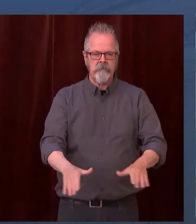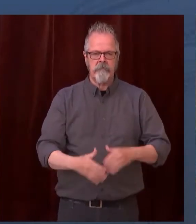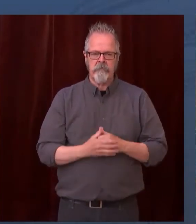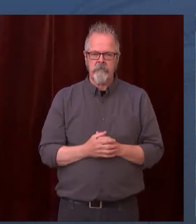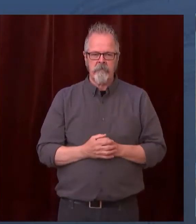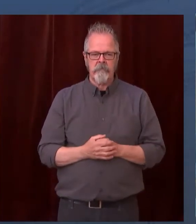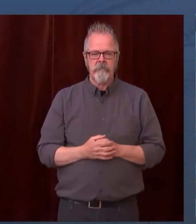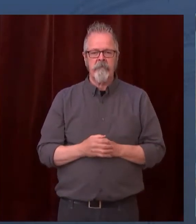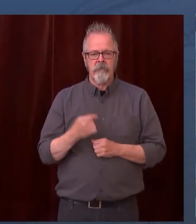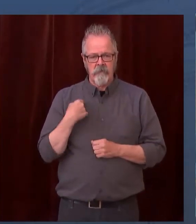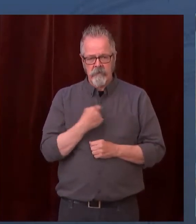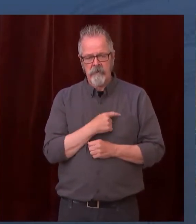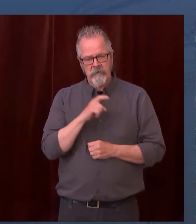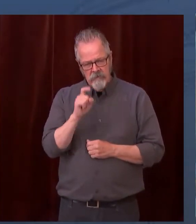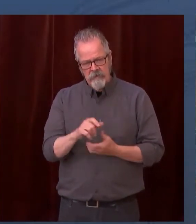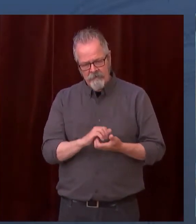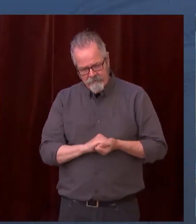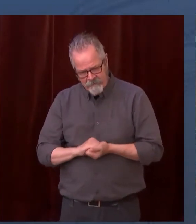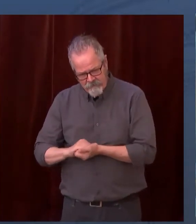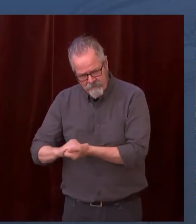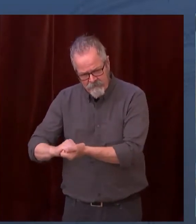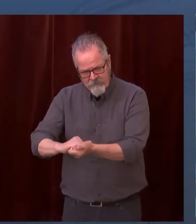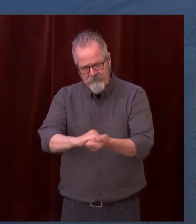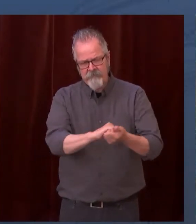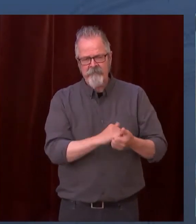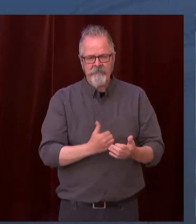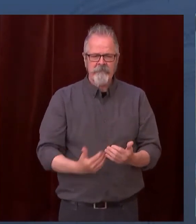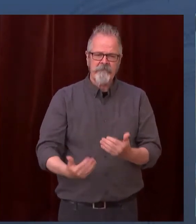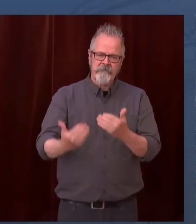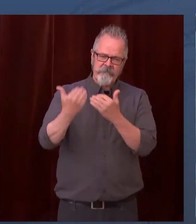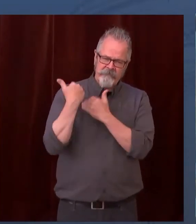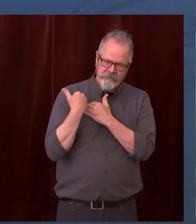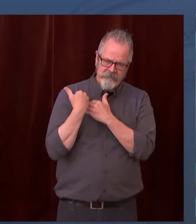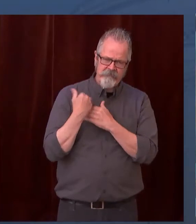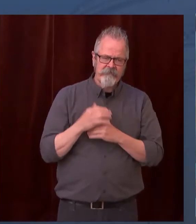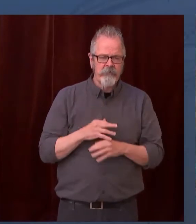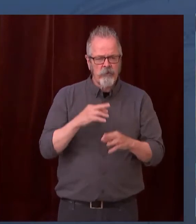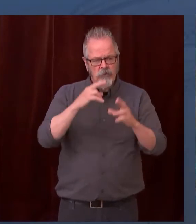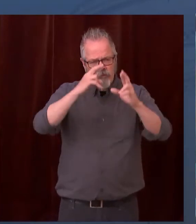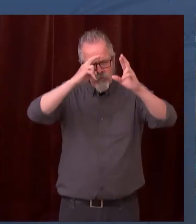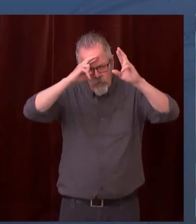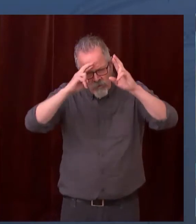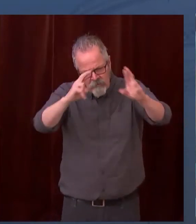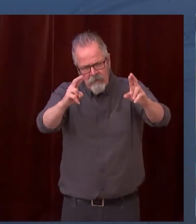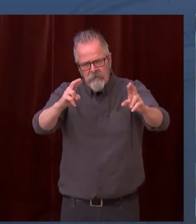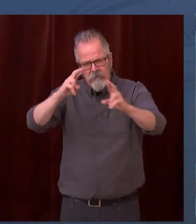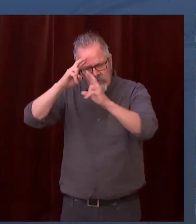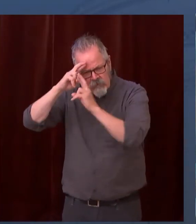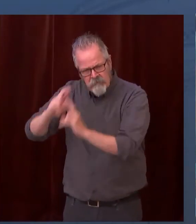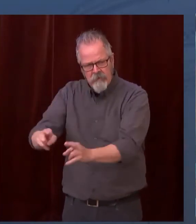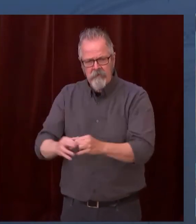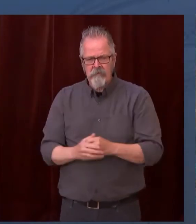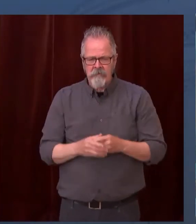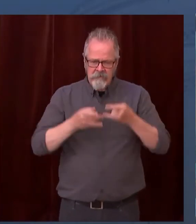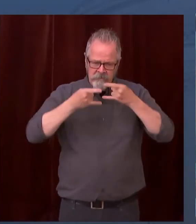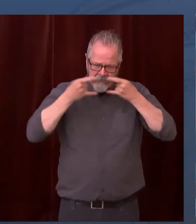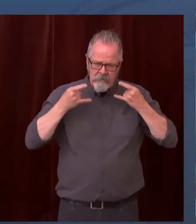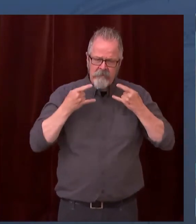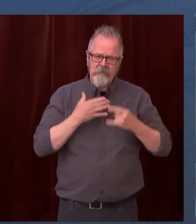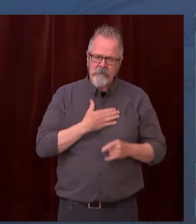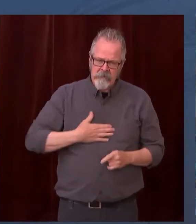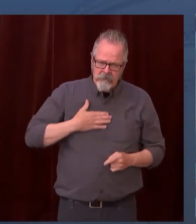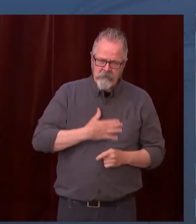the respectful and responsible thing to do. I stand with Governor Inslee in encouraging all of us to wear our cloth